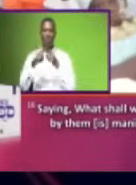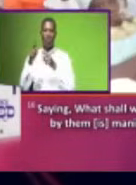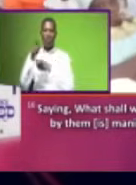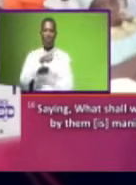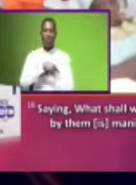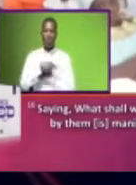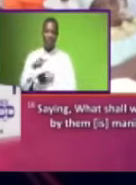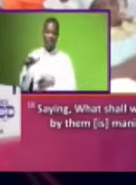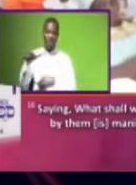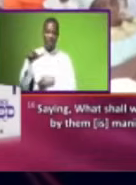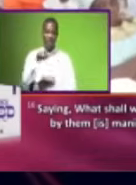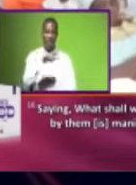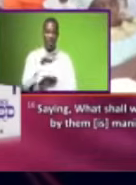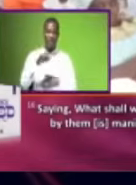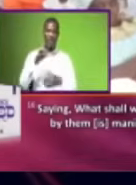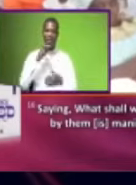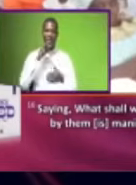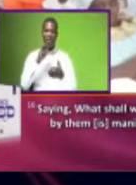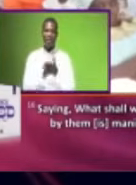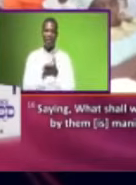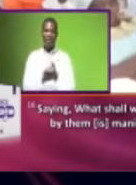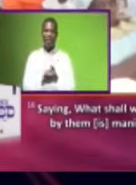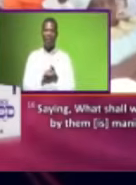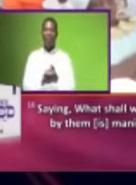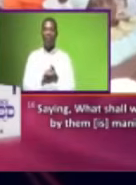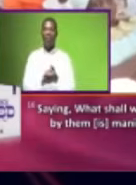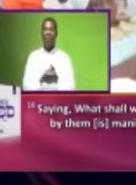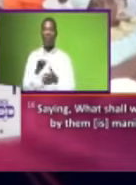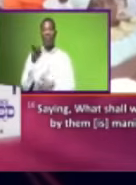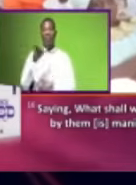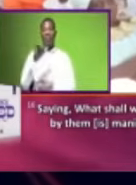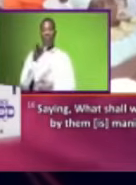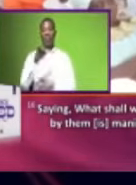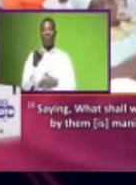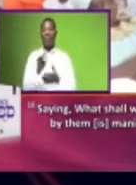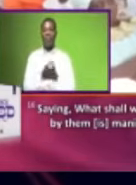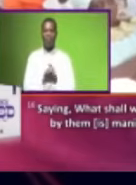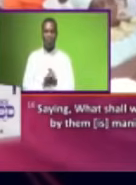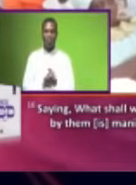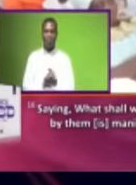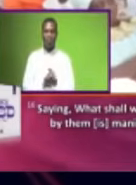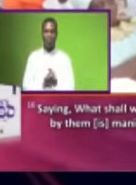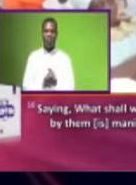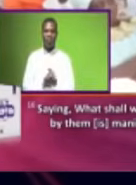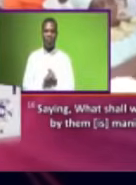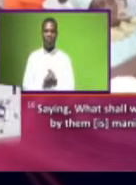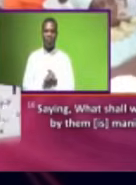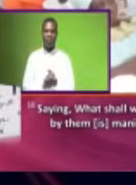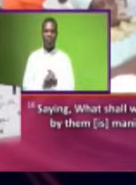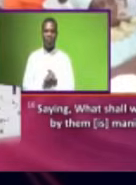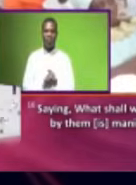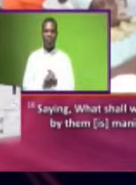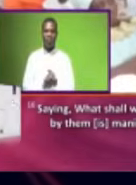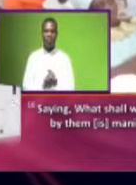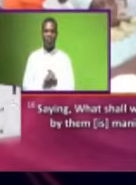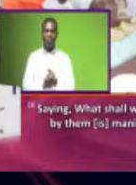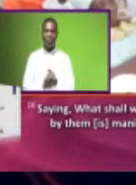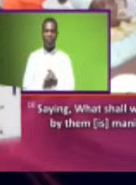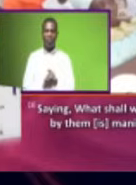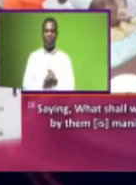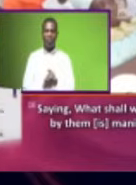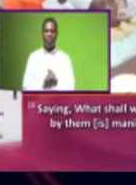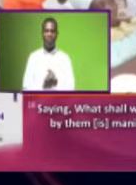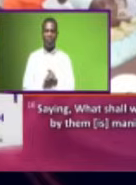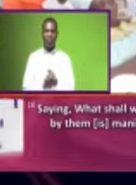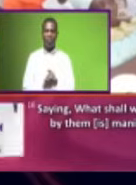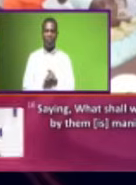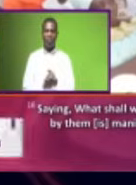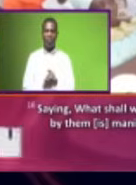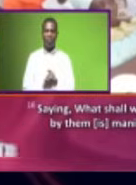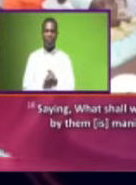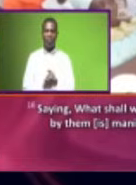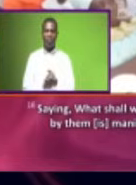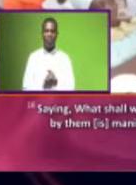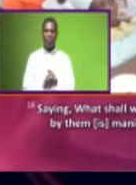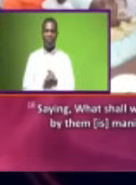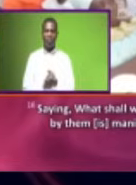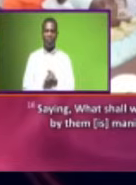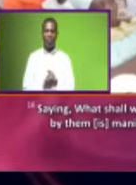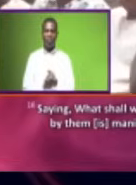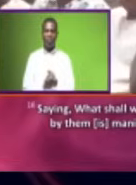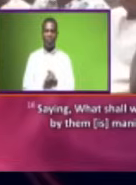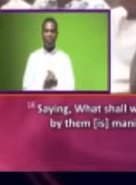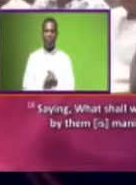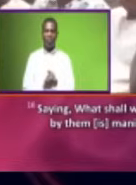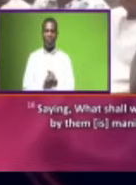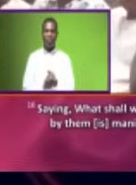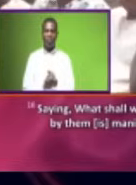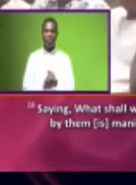the disciples. Please, I want you to compare whatever is happening here to our days, and you appreciate that this is happening to